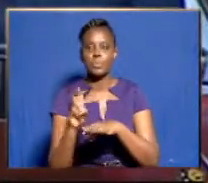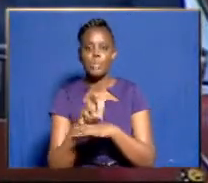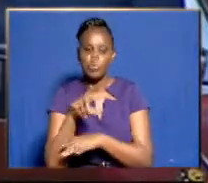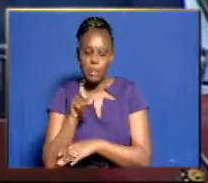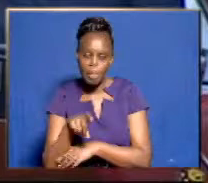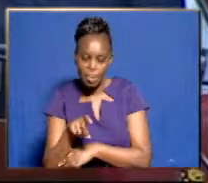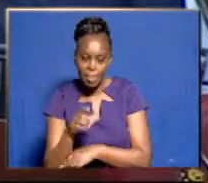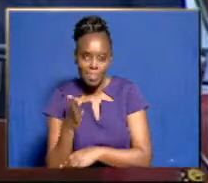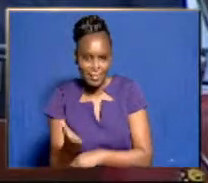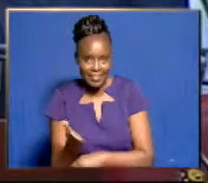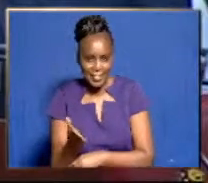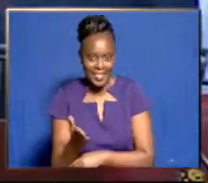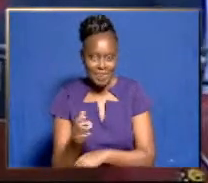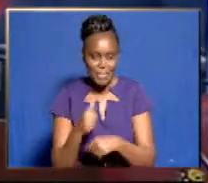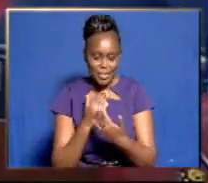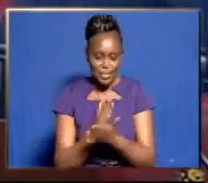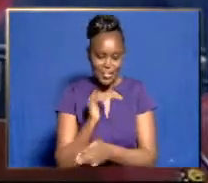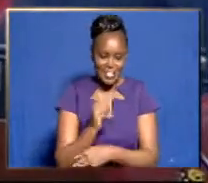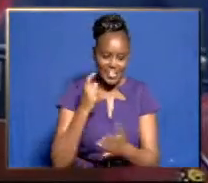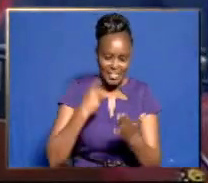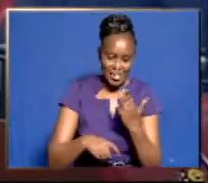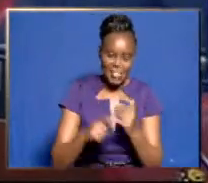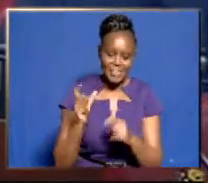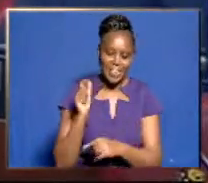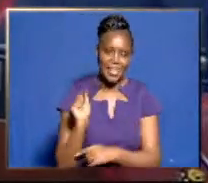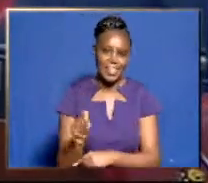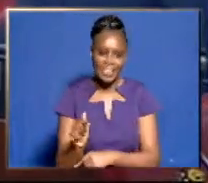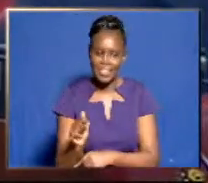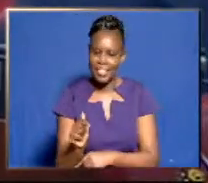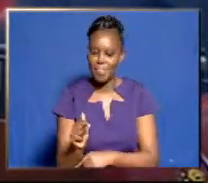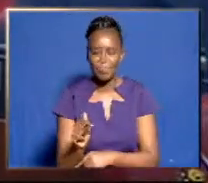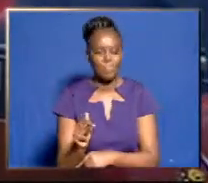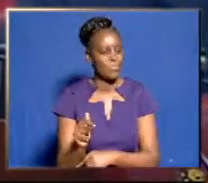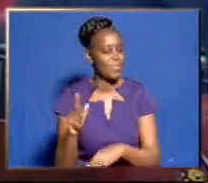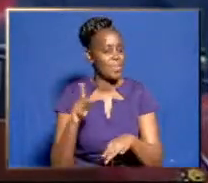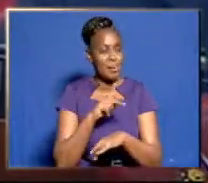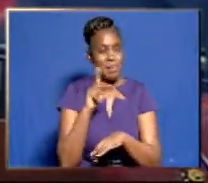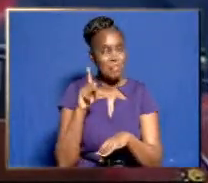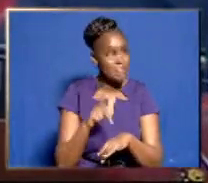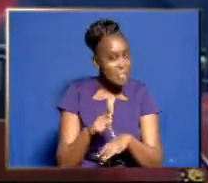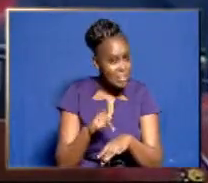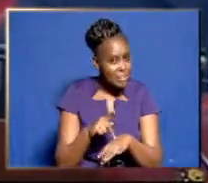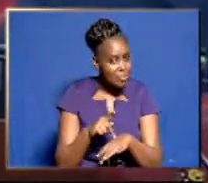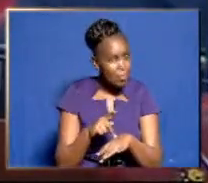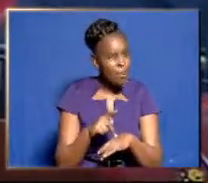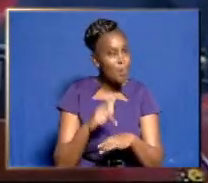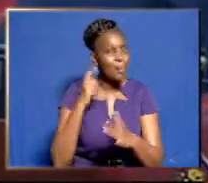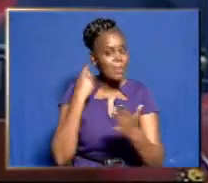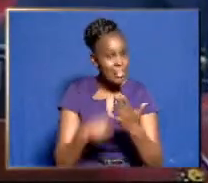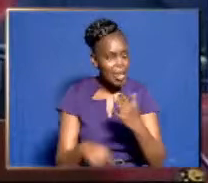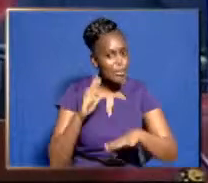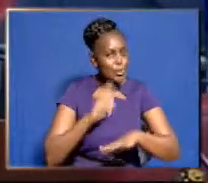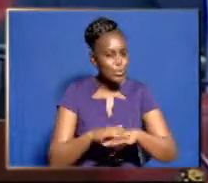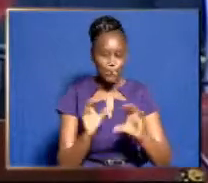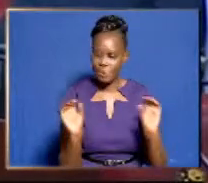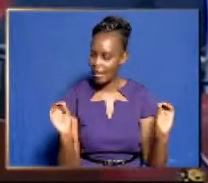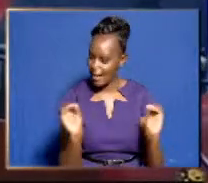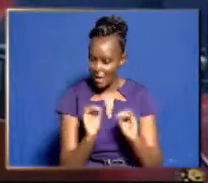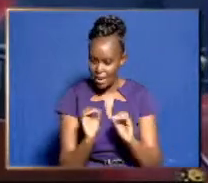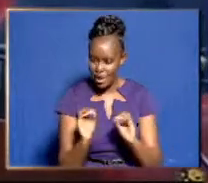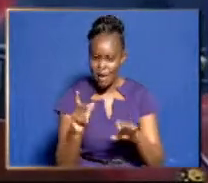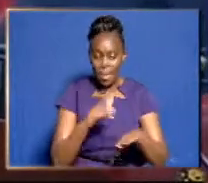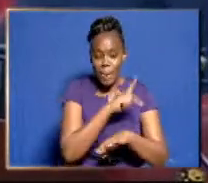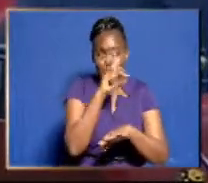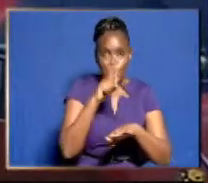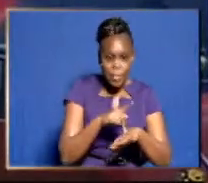laying the egg, to make sure that you tax that egg. But that is not the principle of a good tax system. The principle of a good tax